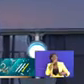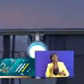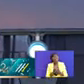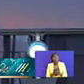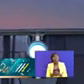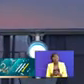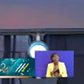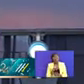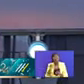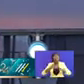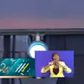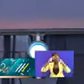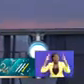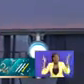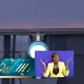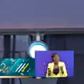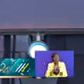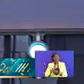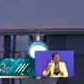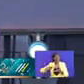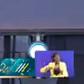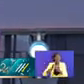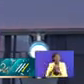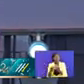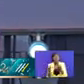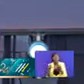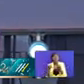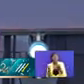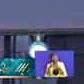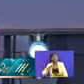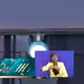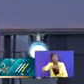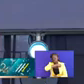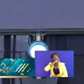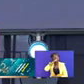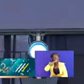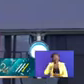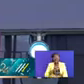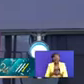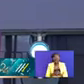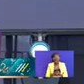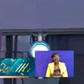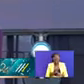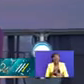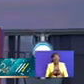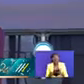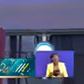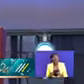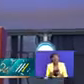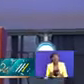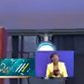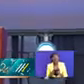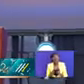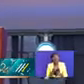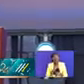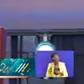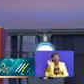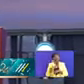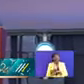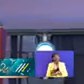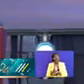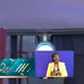spiritual the world is becoming more spiritual but the Paradox is the